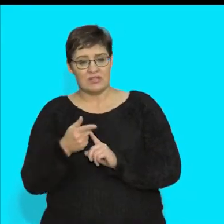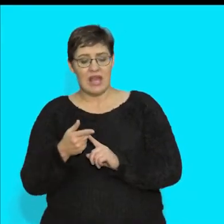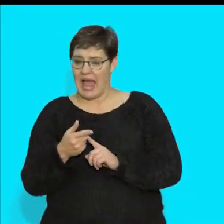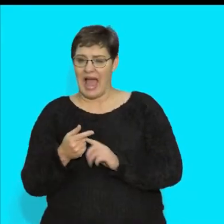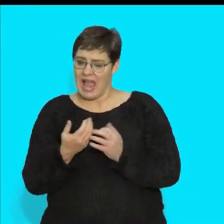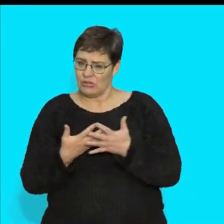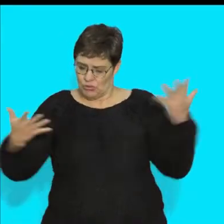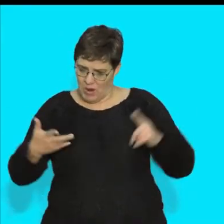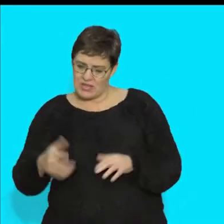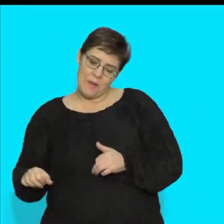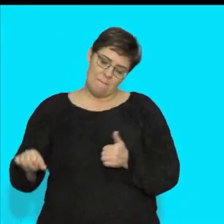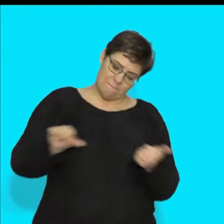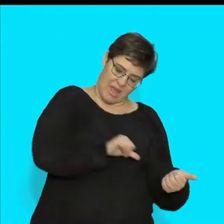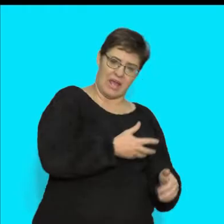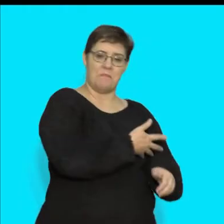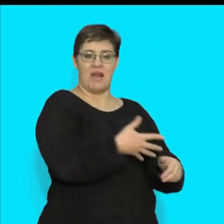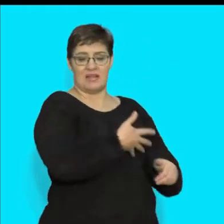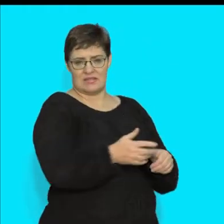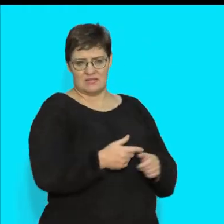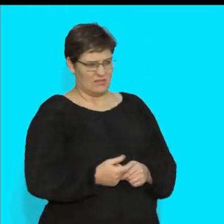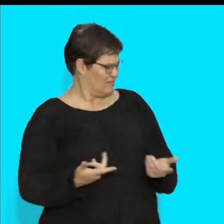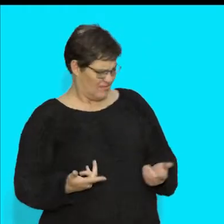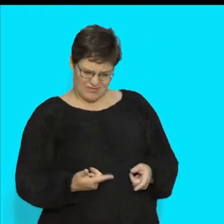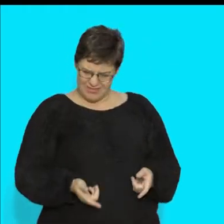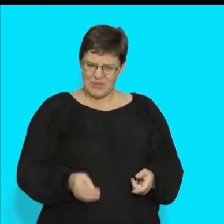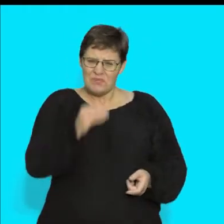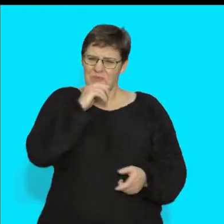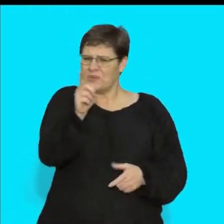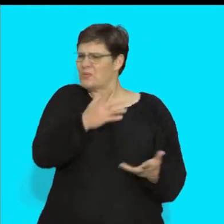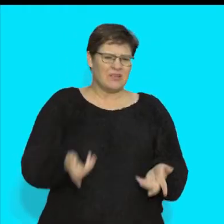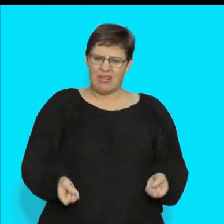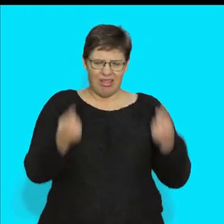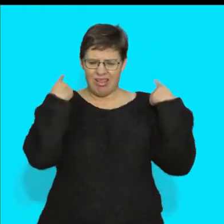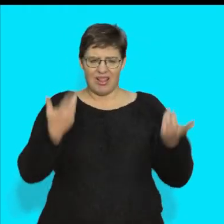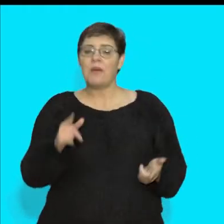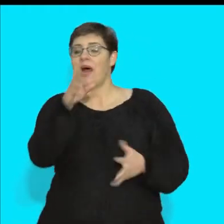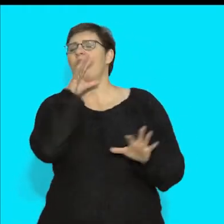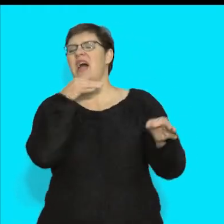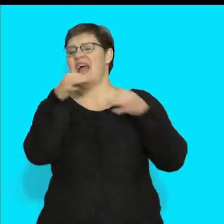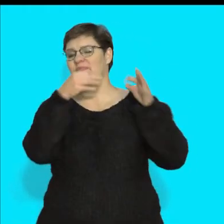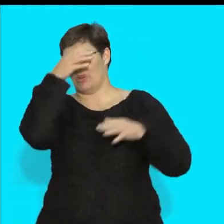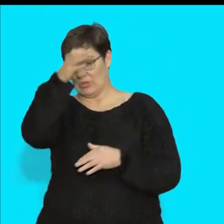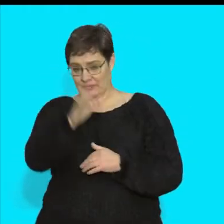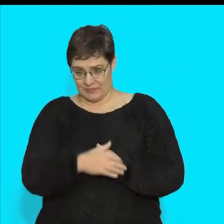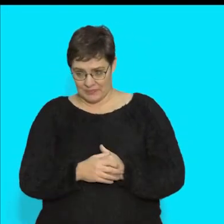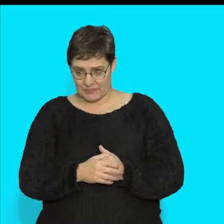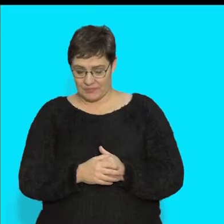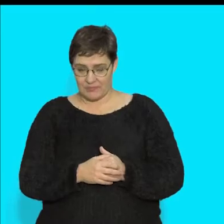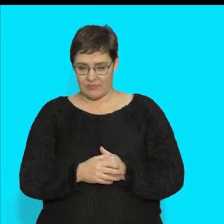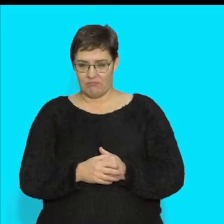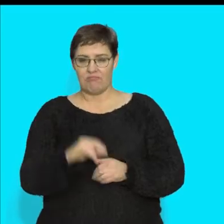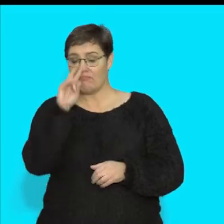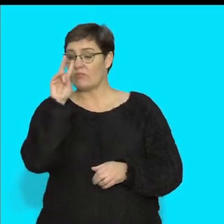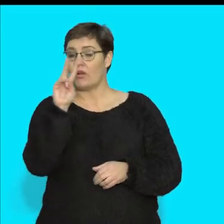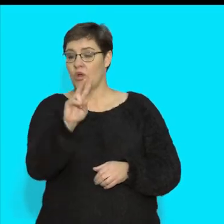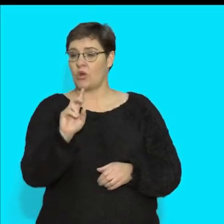system. And I think you have absolutely no idea what I'm talking about, so I'm going to explain the whole concept to you. Right, have a look